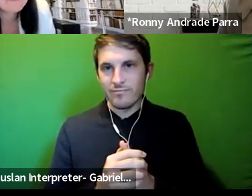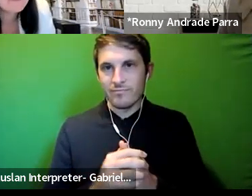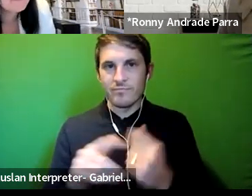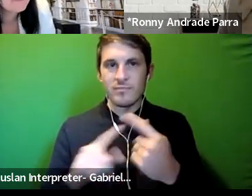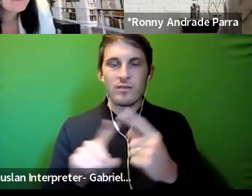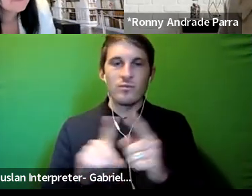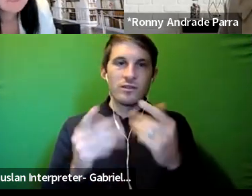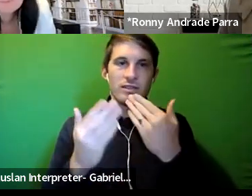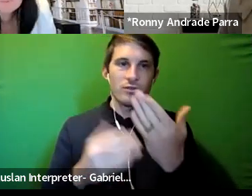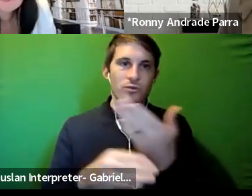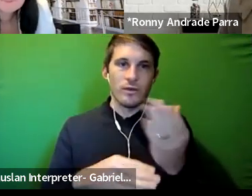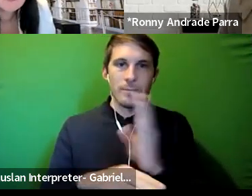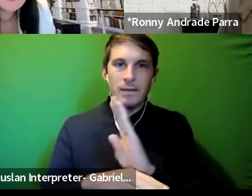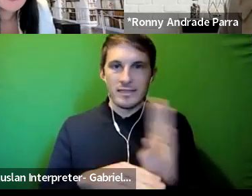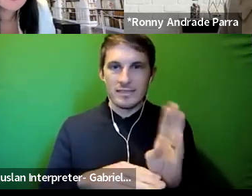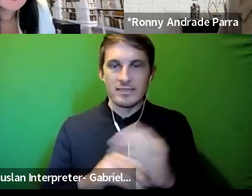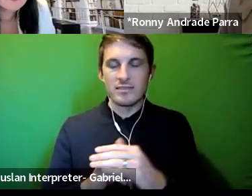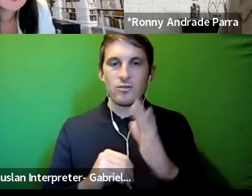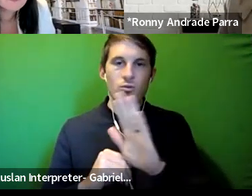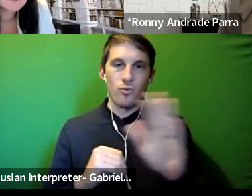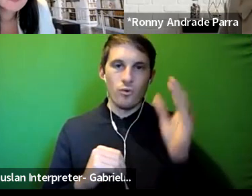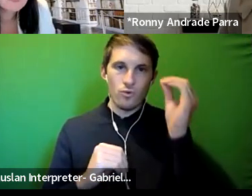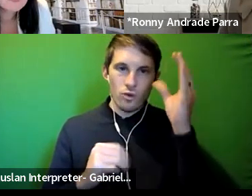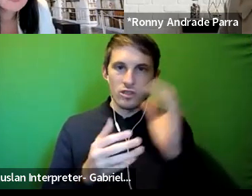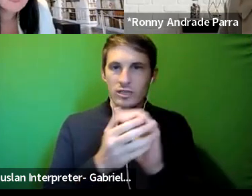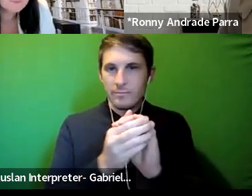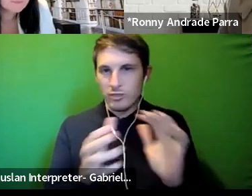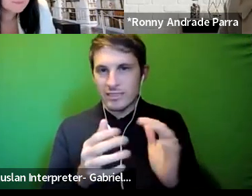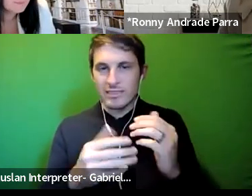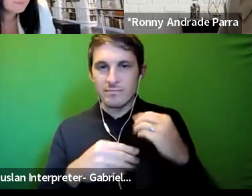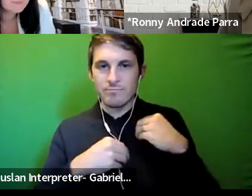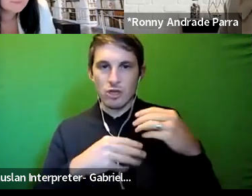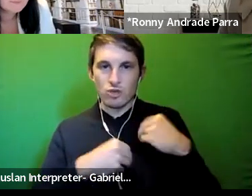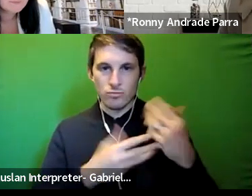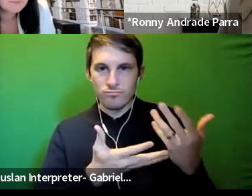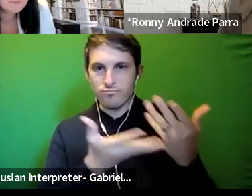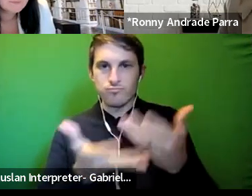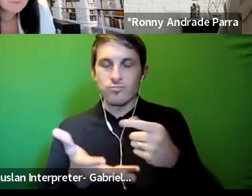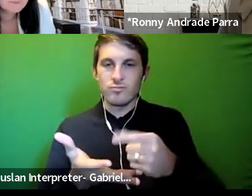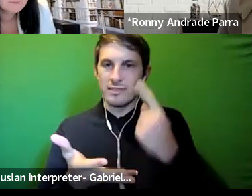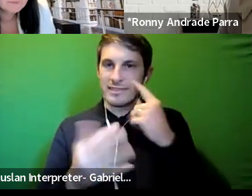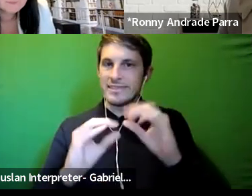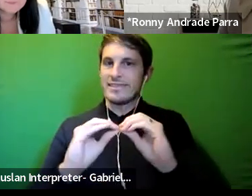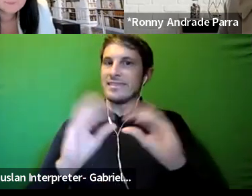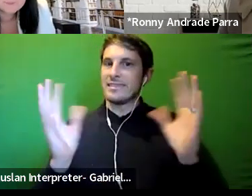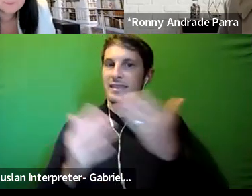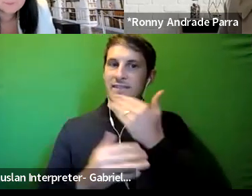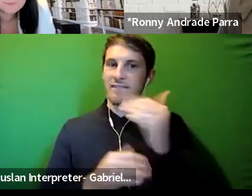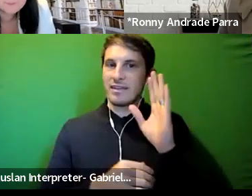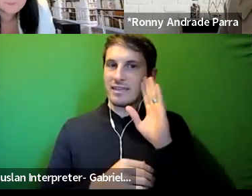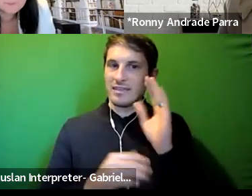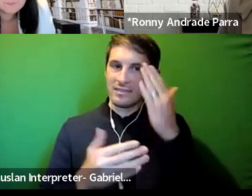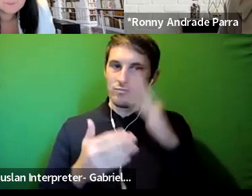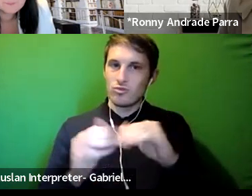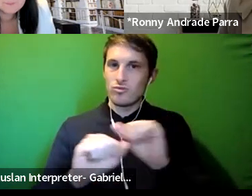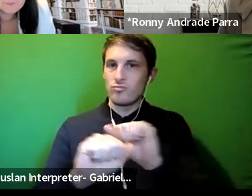the panelists, your knowledge and expertise and passion came through, and it was lovely to hear that and experience